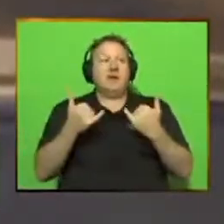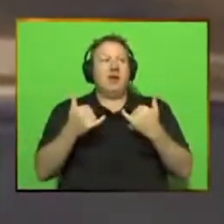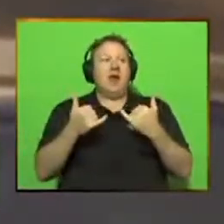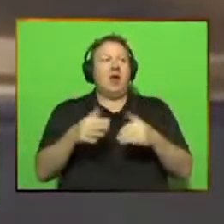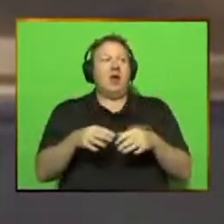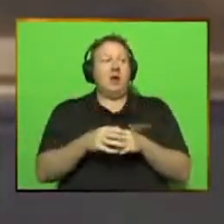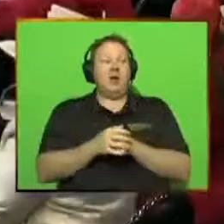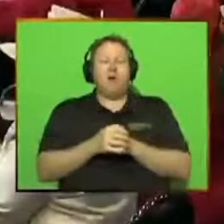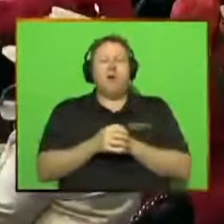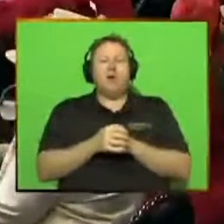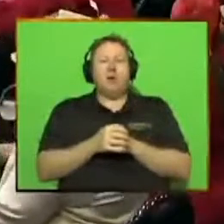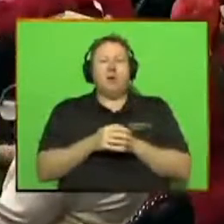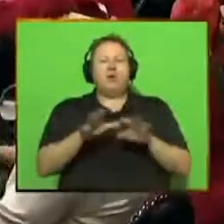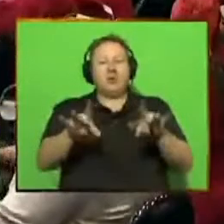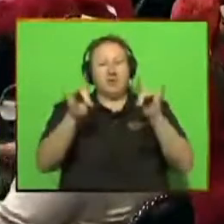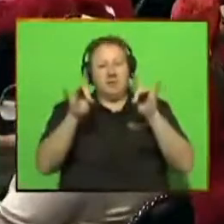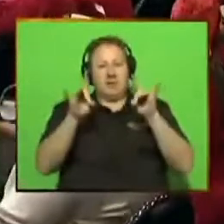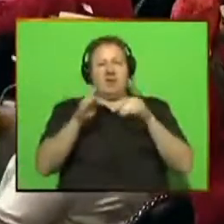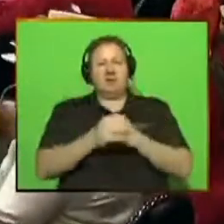suspended.